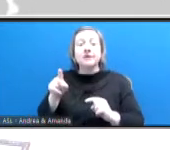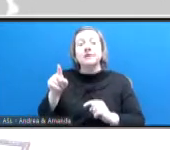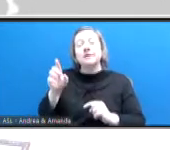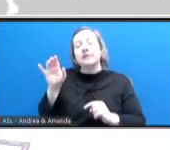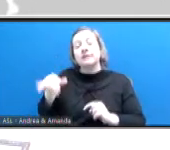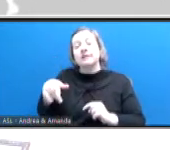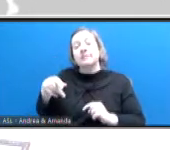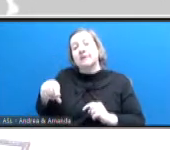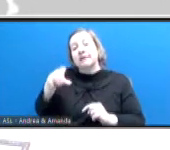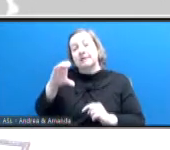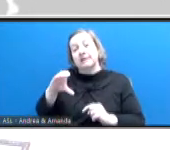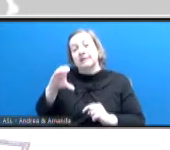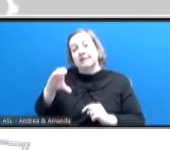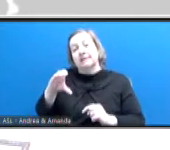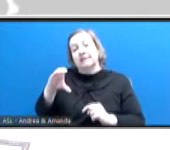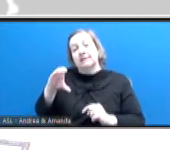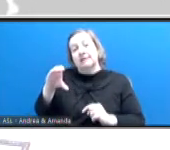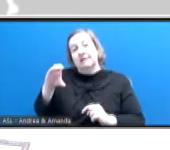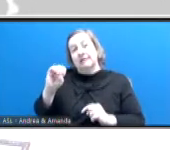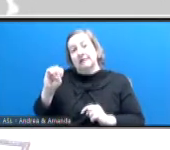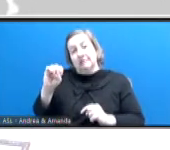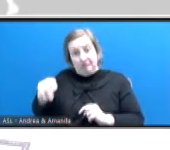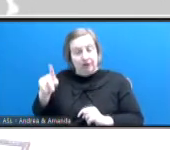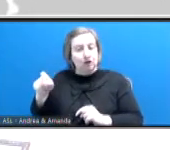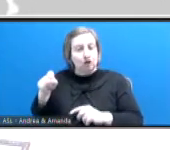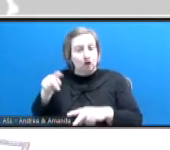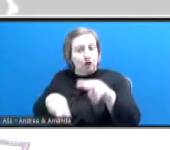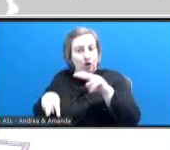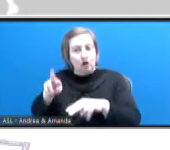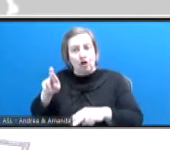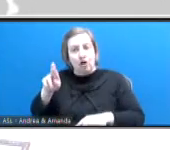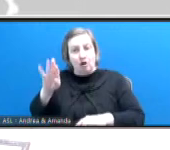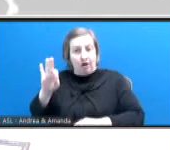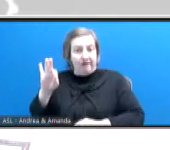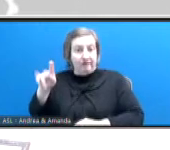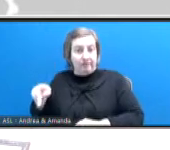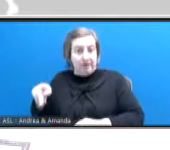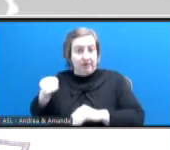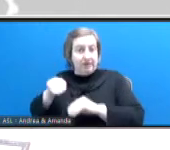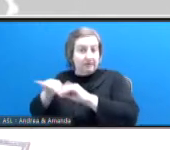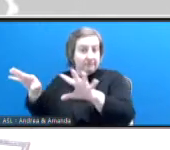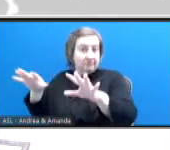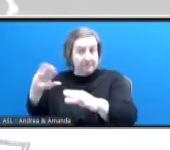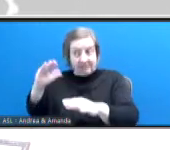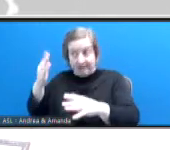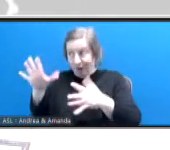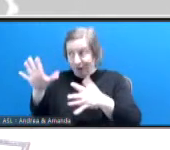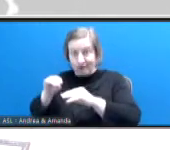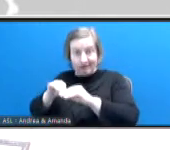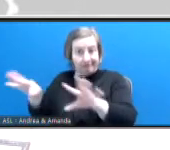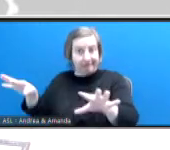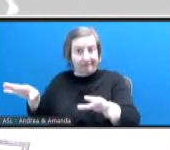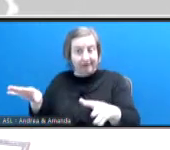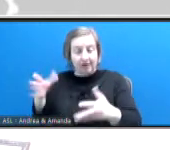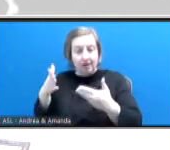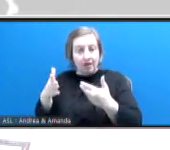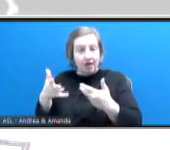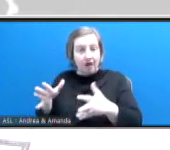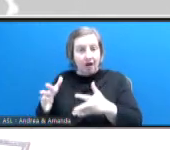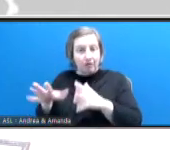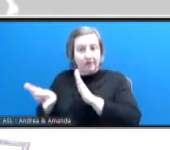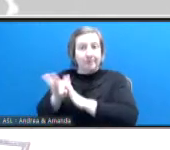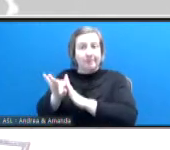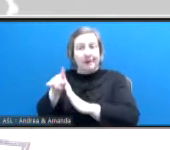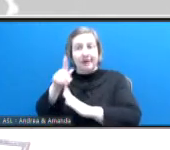The PCCEP should have had a chance to look at the RFP that went out that apparently has already gone out. There's almost been somebody decided on to review